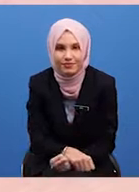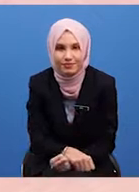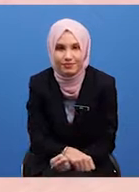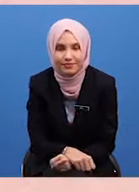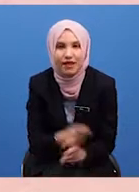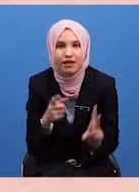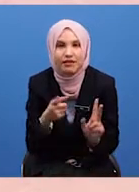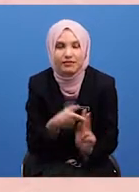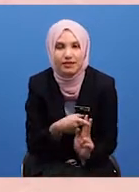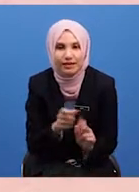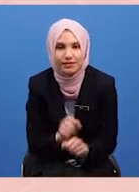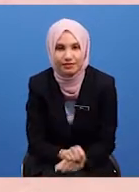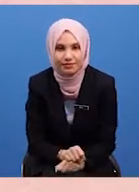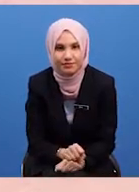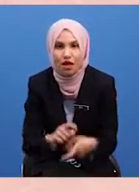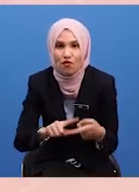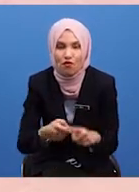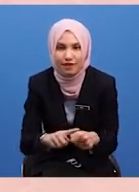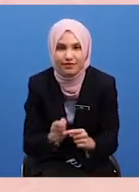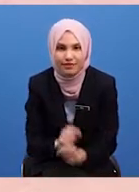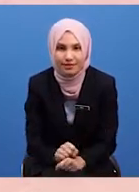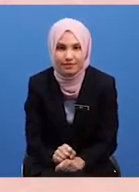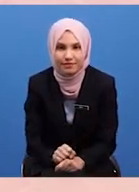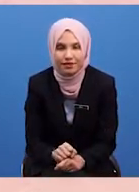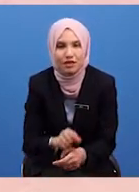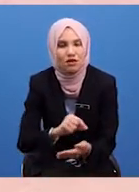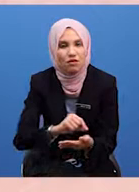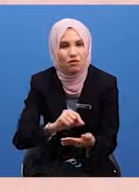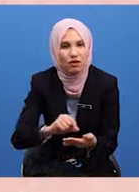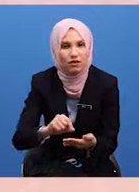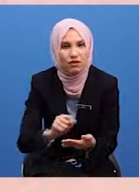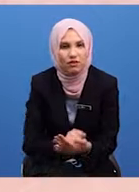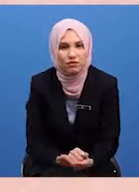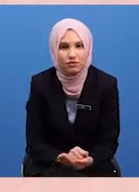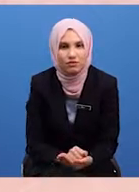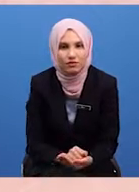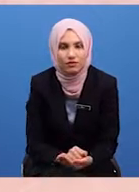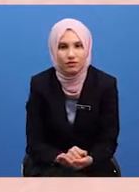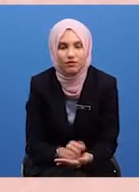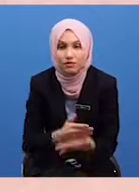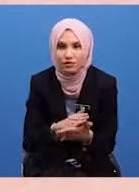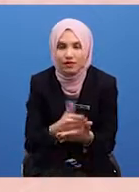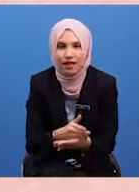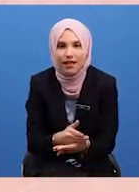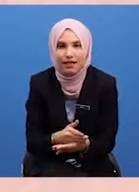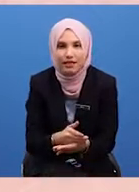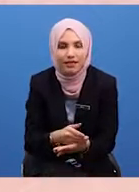The second theme is friendship. The writer wants to highlight the friendship between Lin and